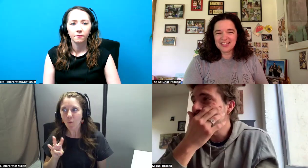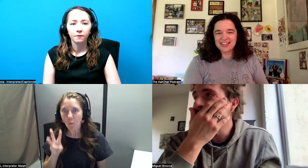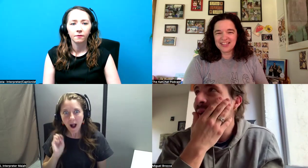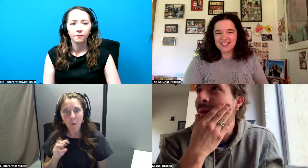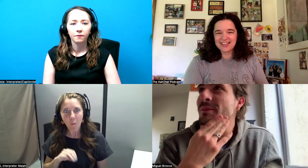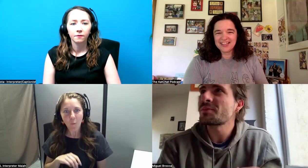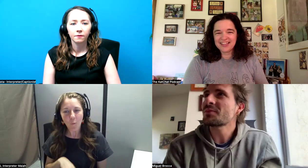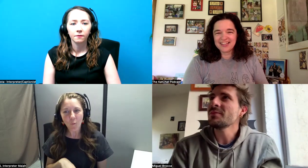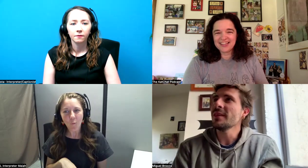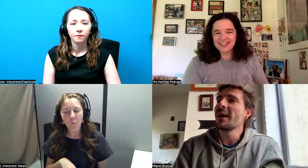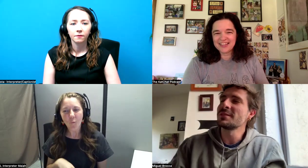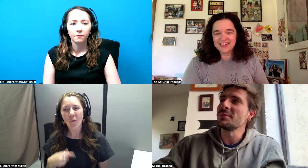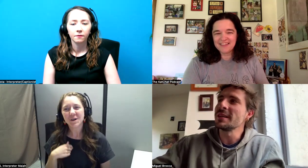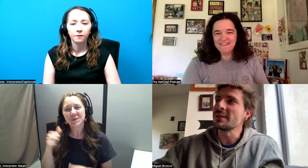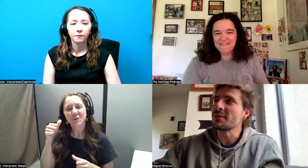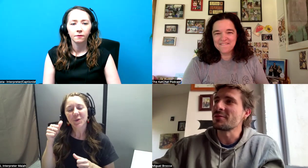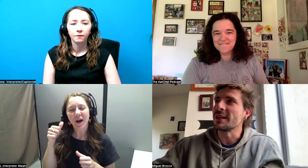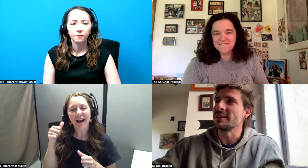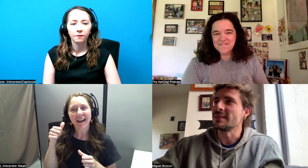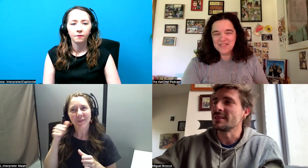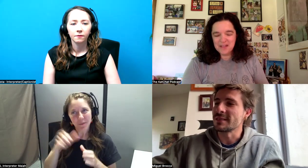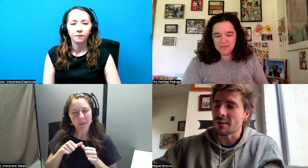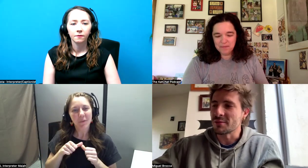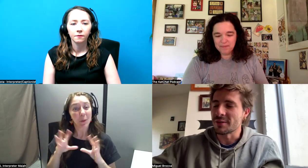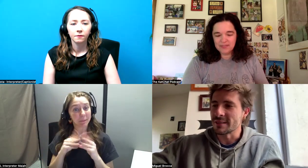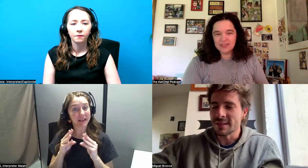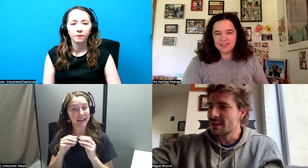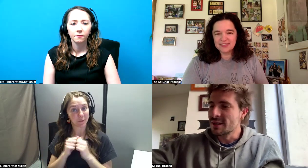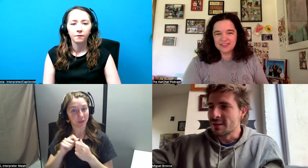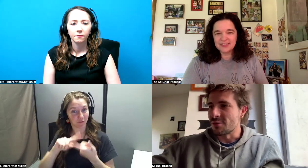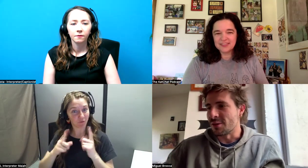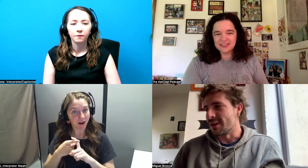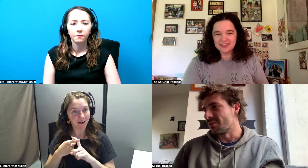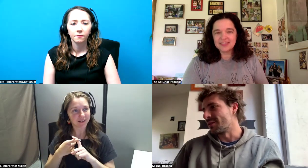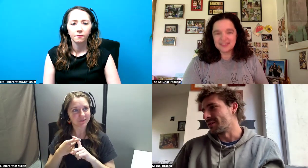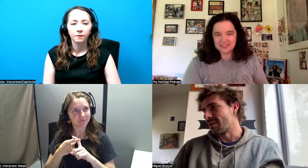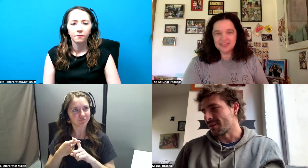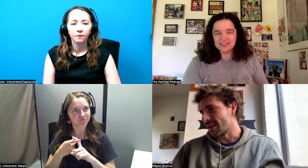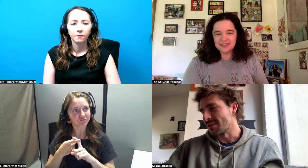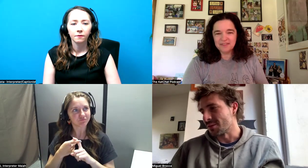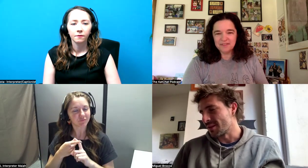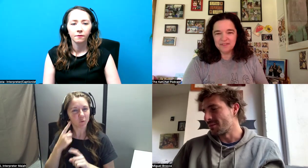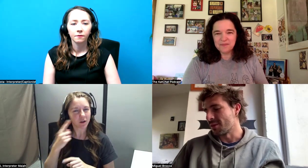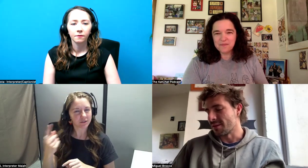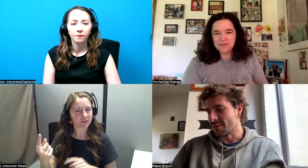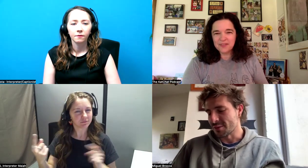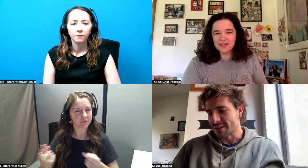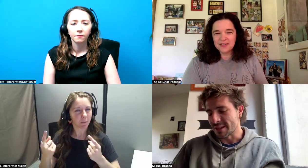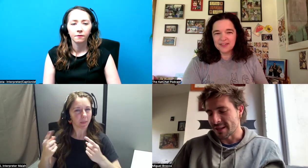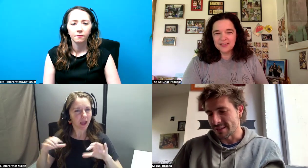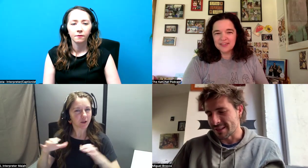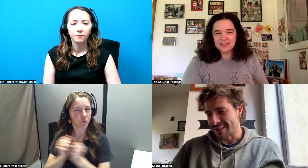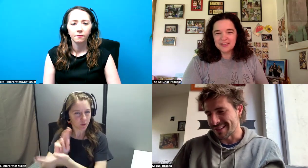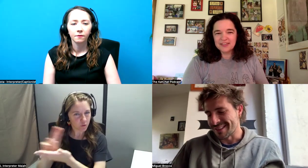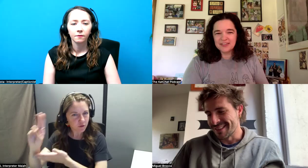remember I was in a meeting with a friend and a couple of friends for something that I do with a